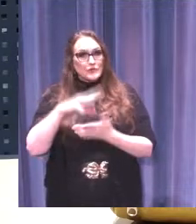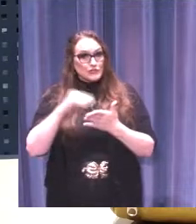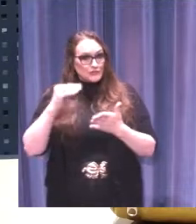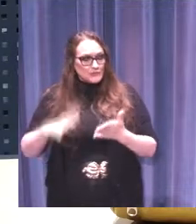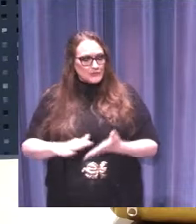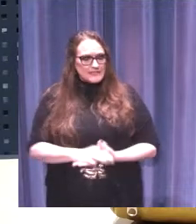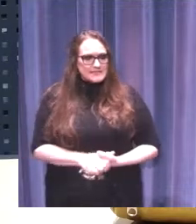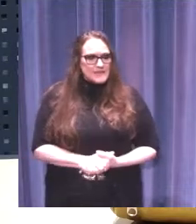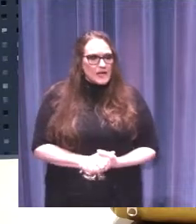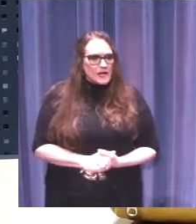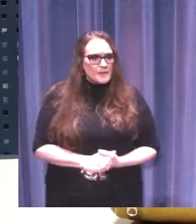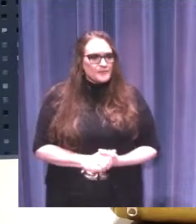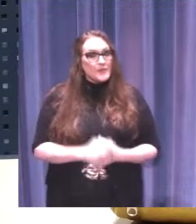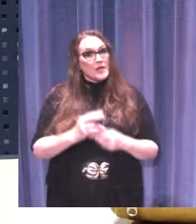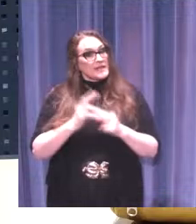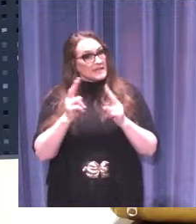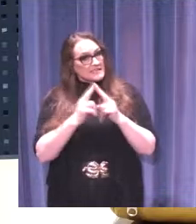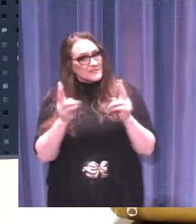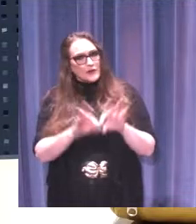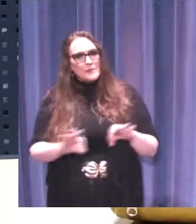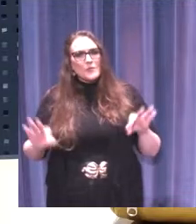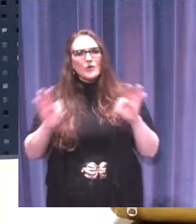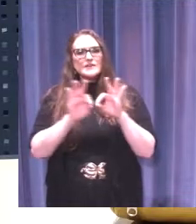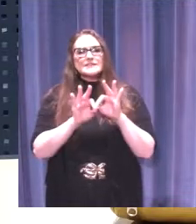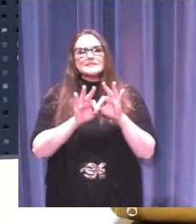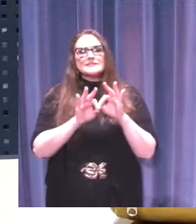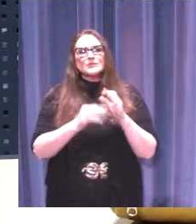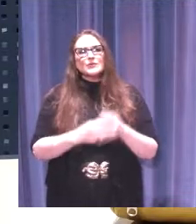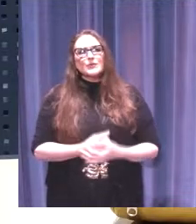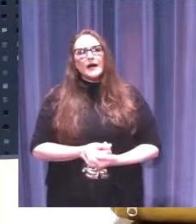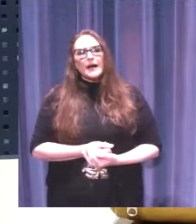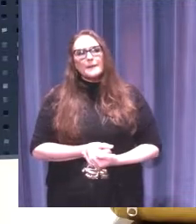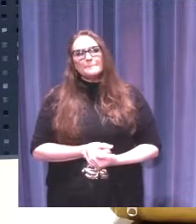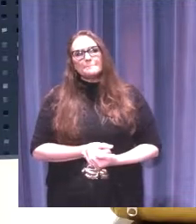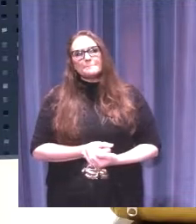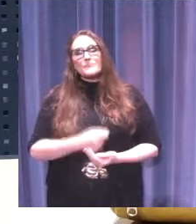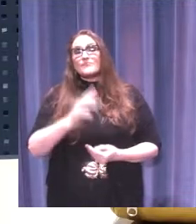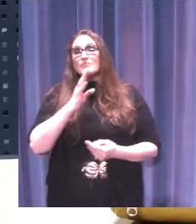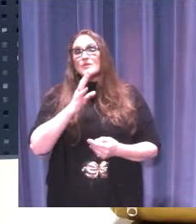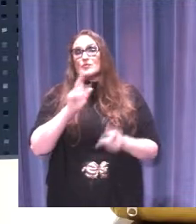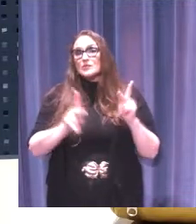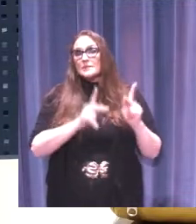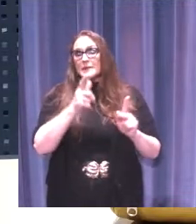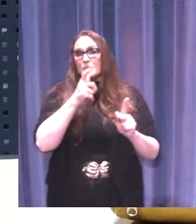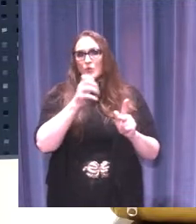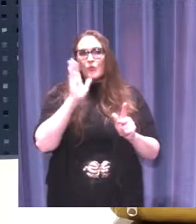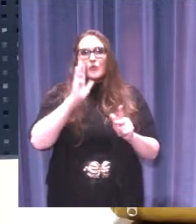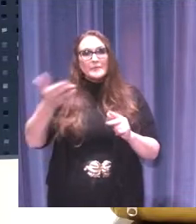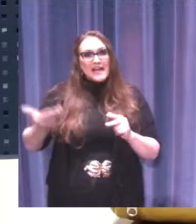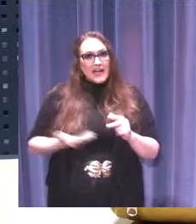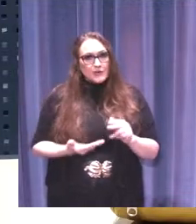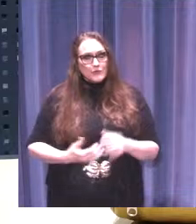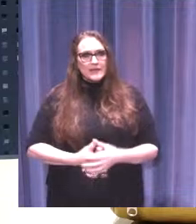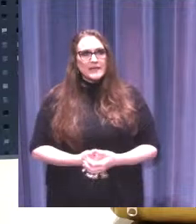students. Well, it's very important to talk to the people who would be hiring the